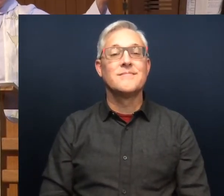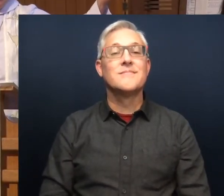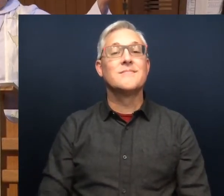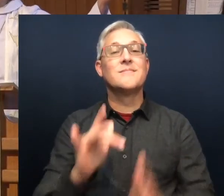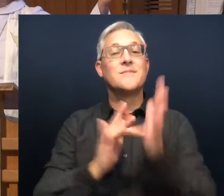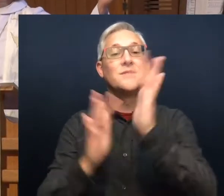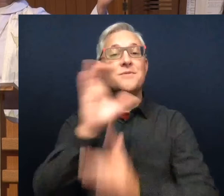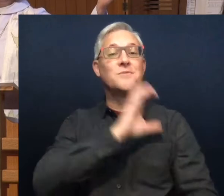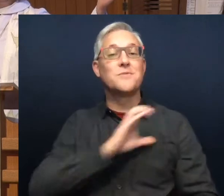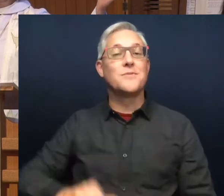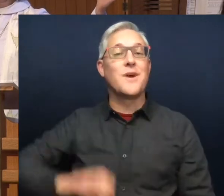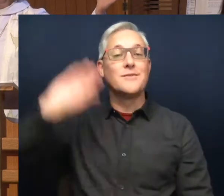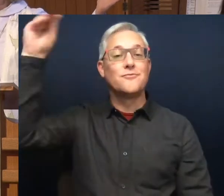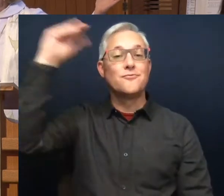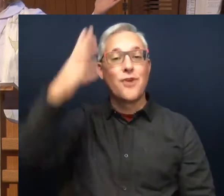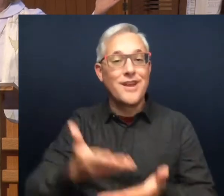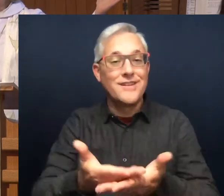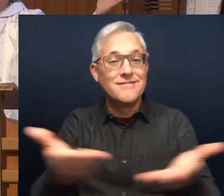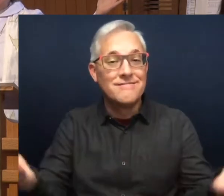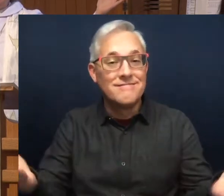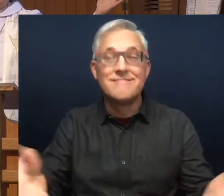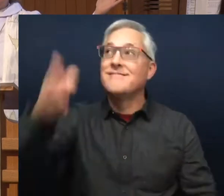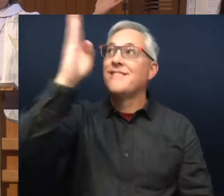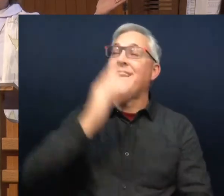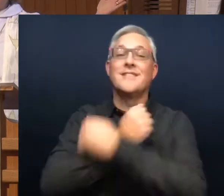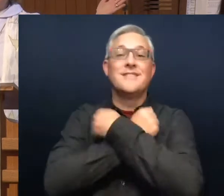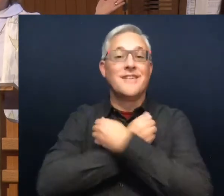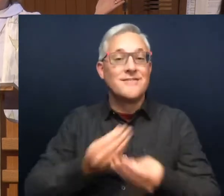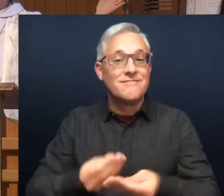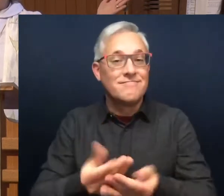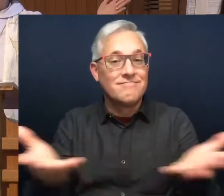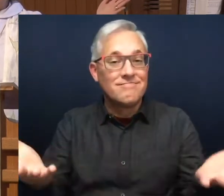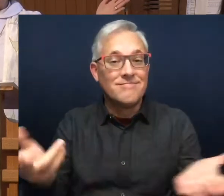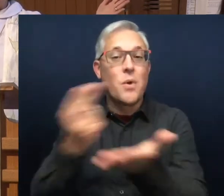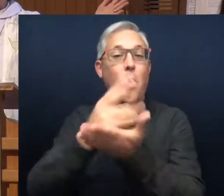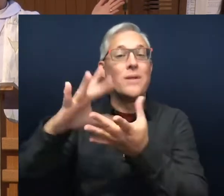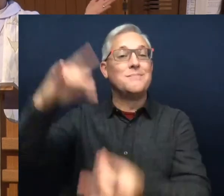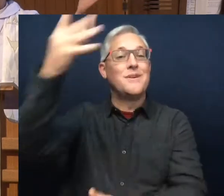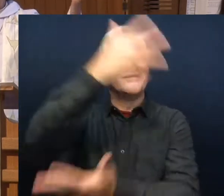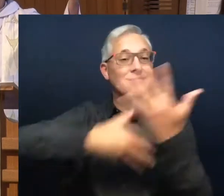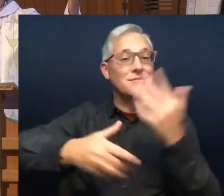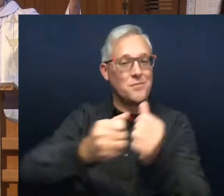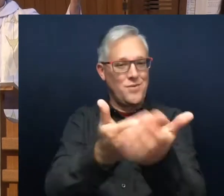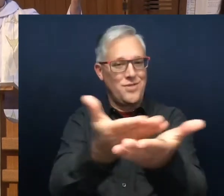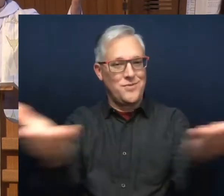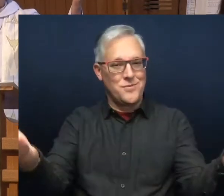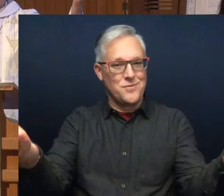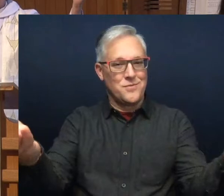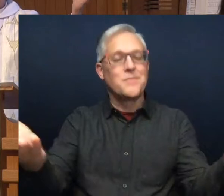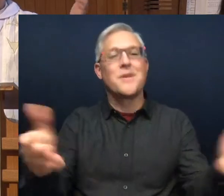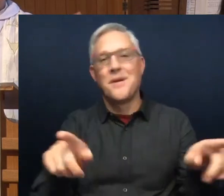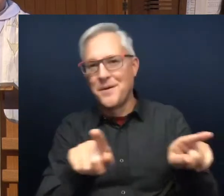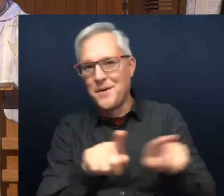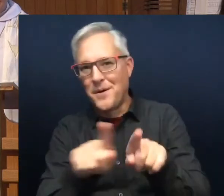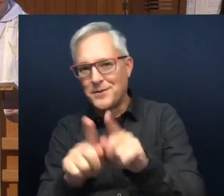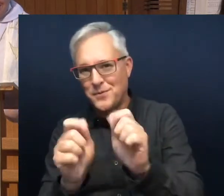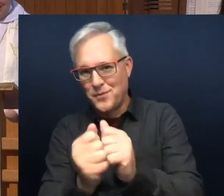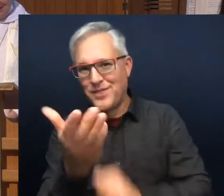The grace of Jesus Christ, the love of God, and the communion of the Holy Spirit be with you all. And